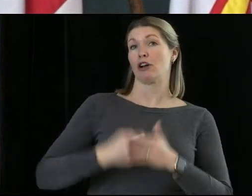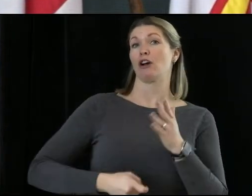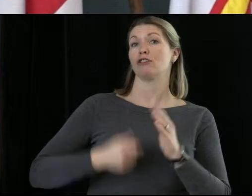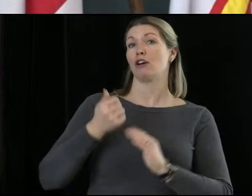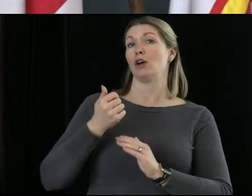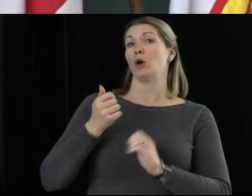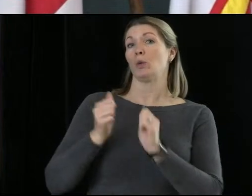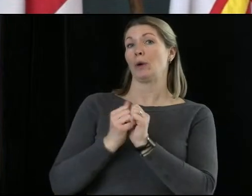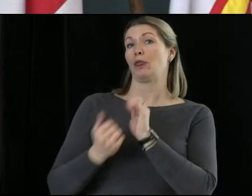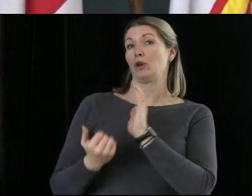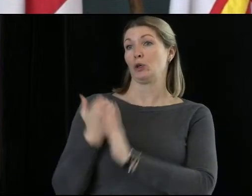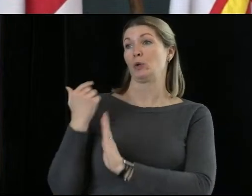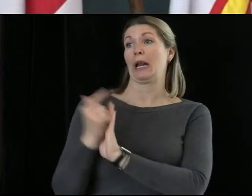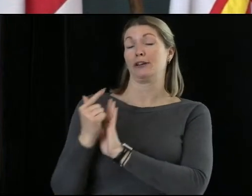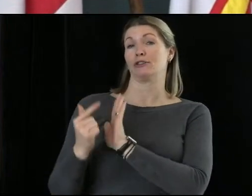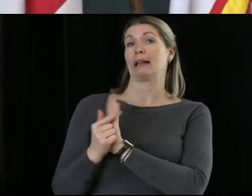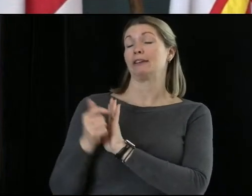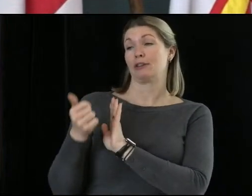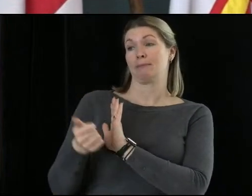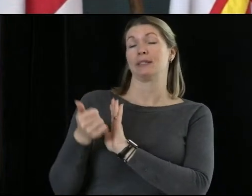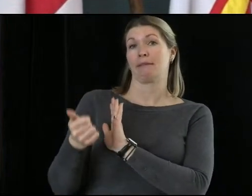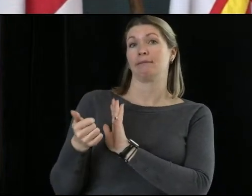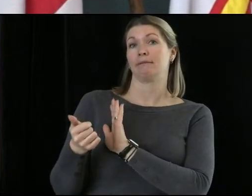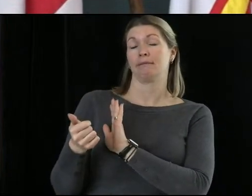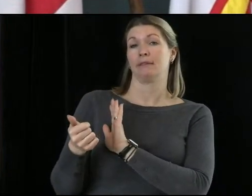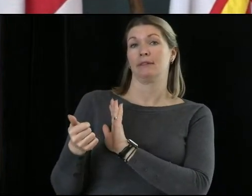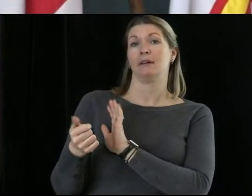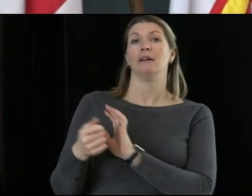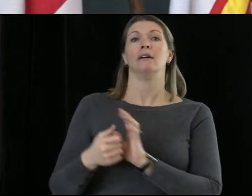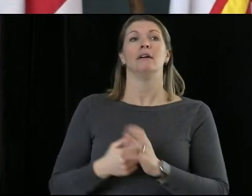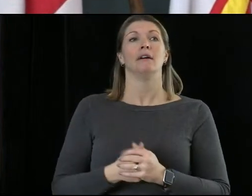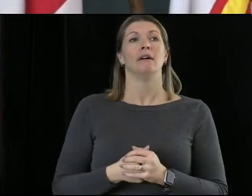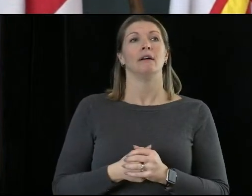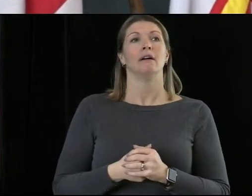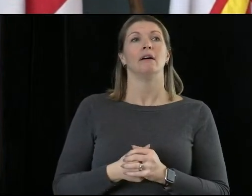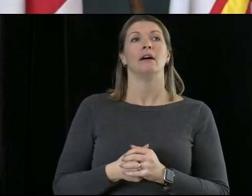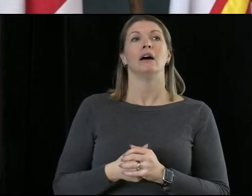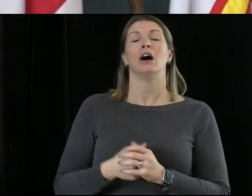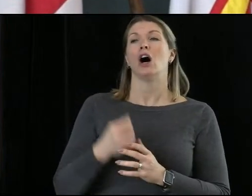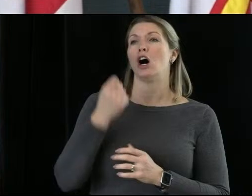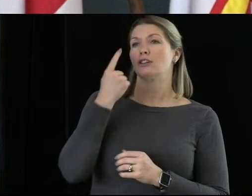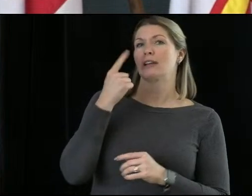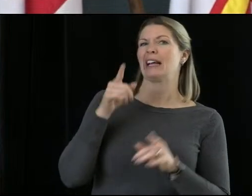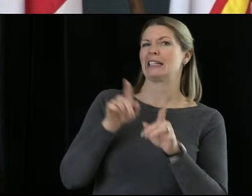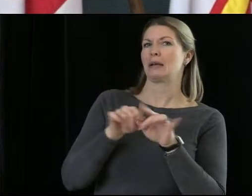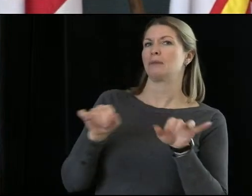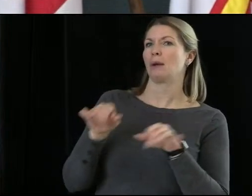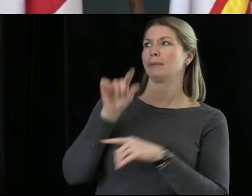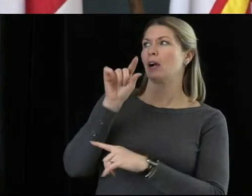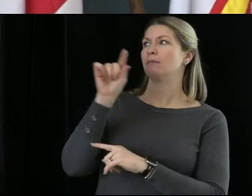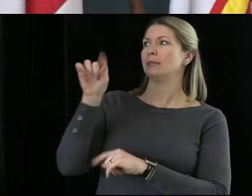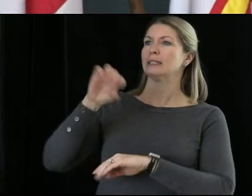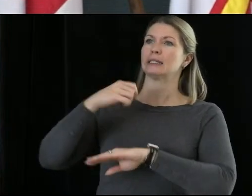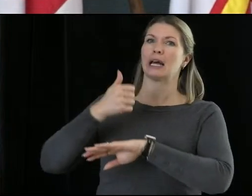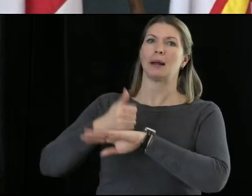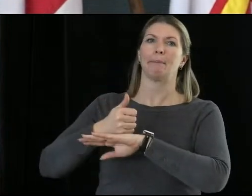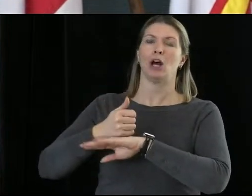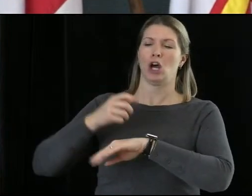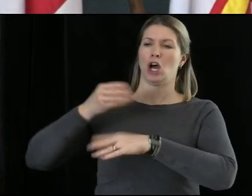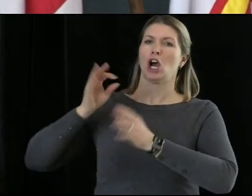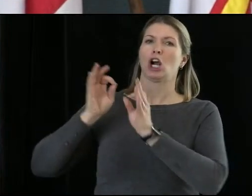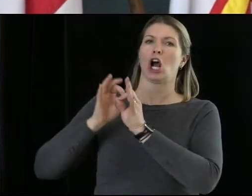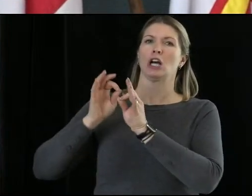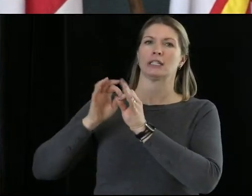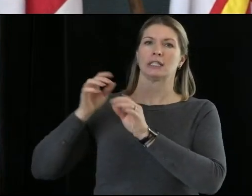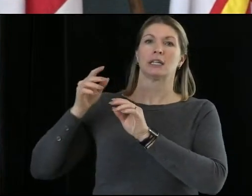legislation. At that time, government had implemented cost-cutting measures, and even if the judge had